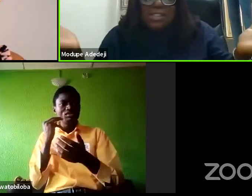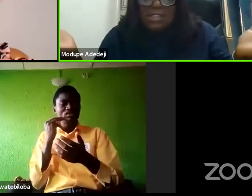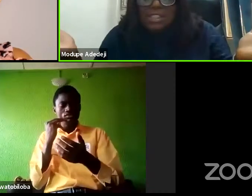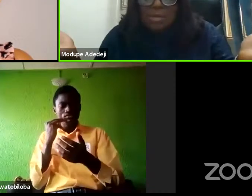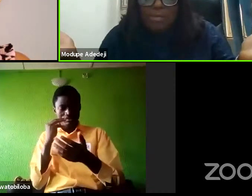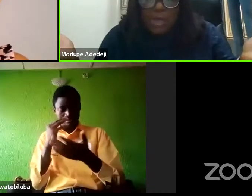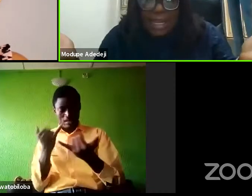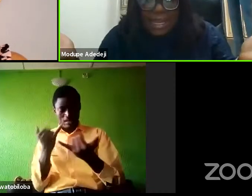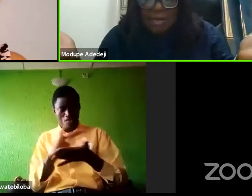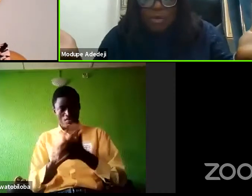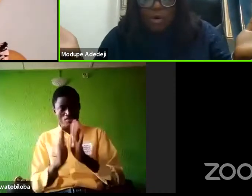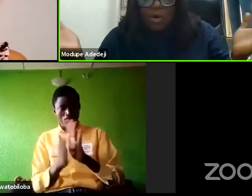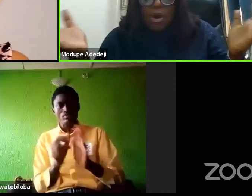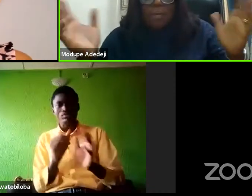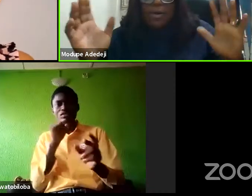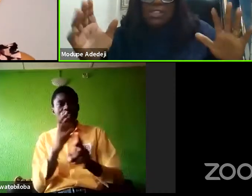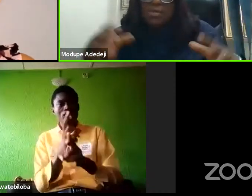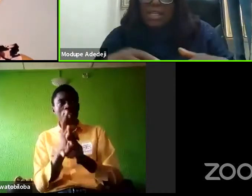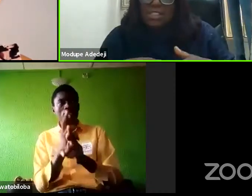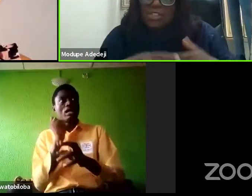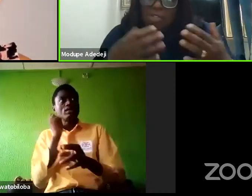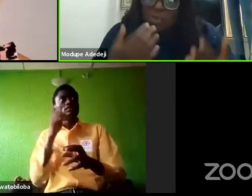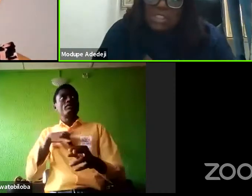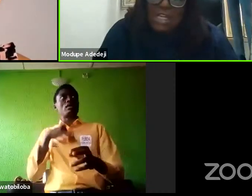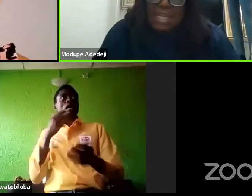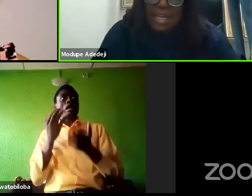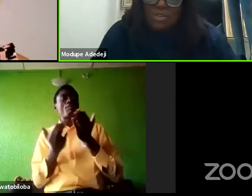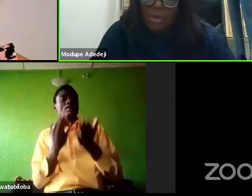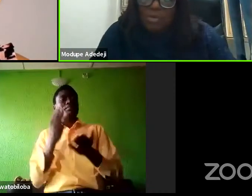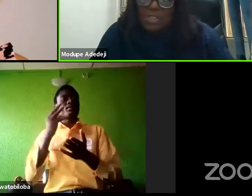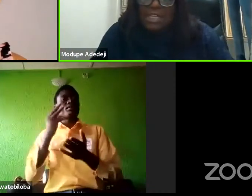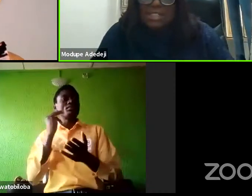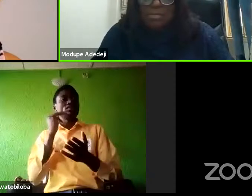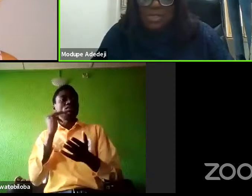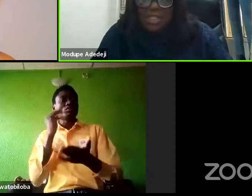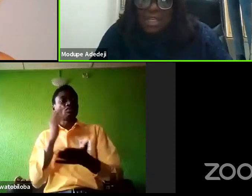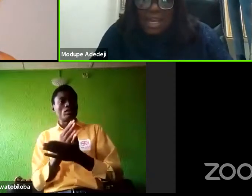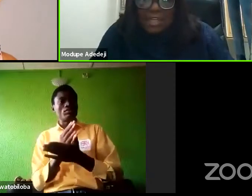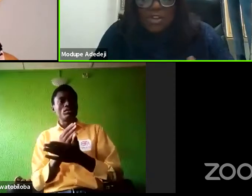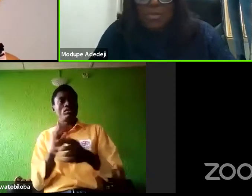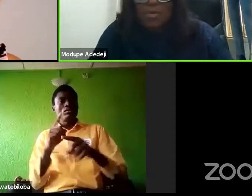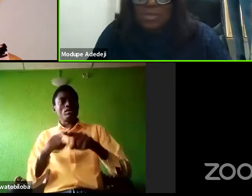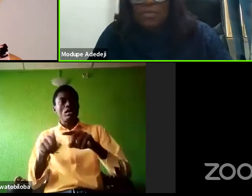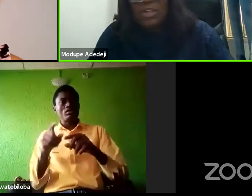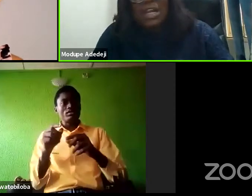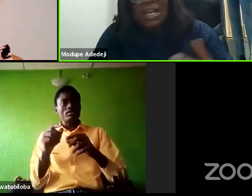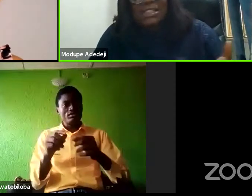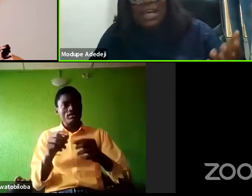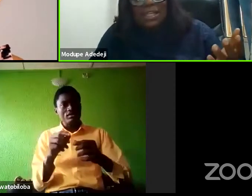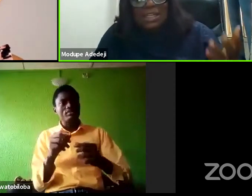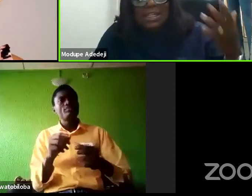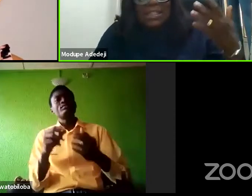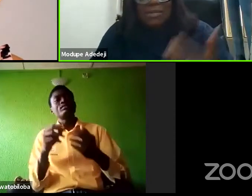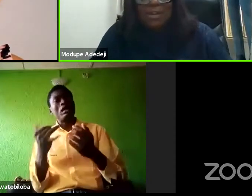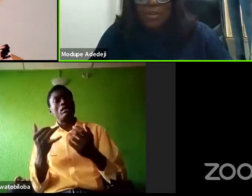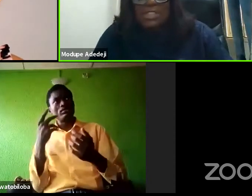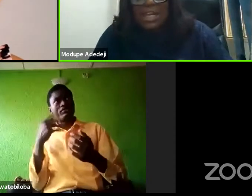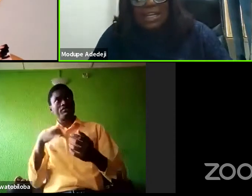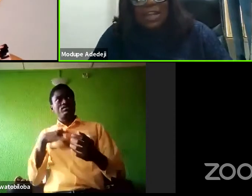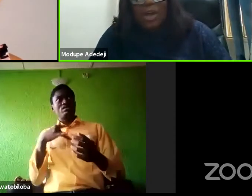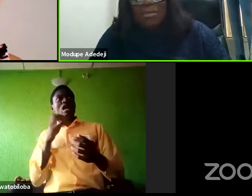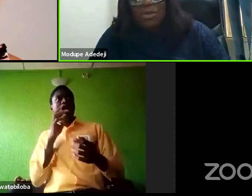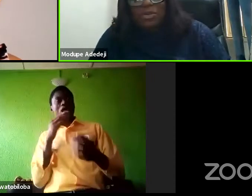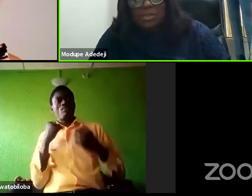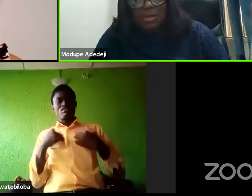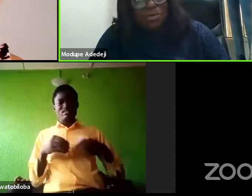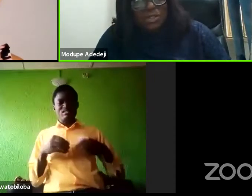And she didn't bother anymore up until when she just noticed that her tummy was getting big and something was moving on her inside. She went for